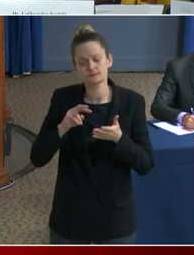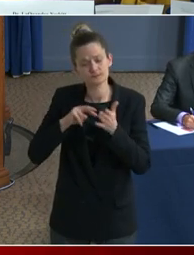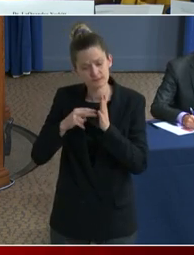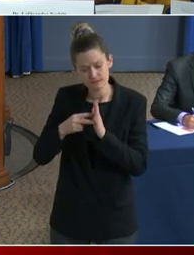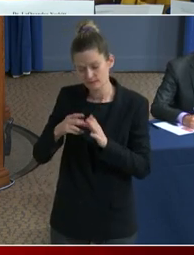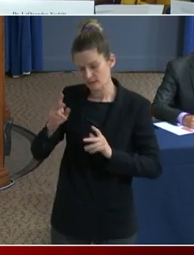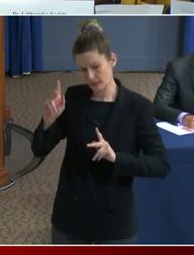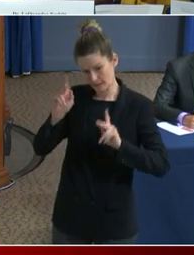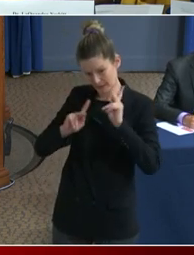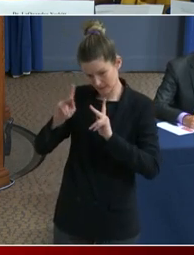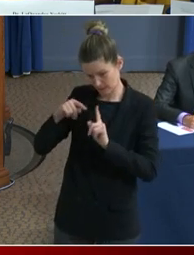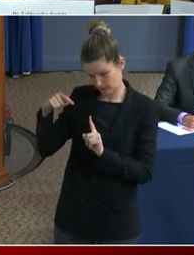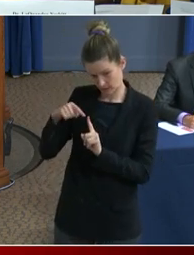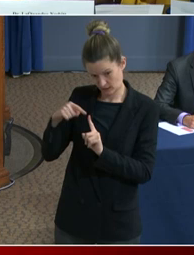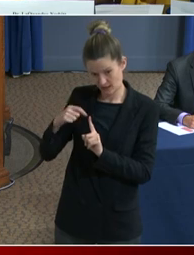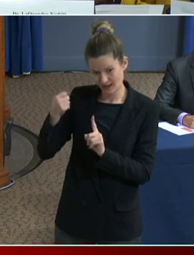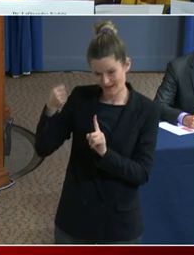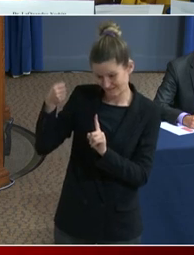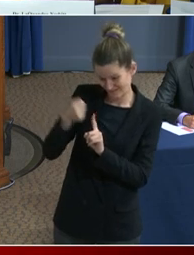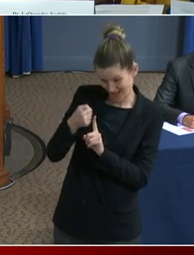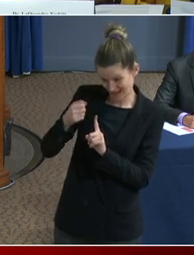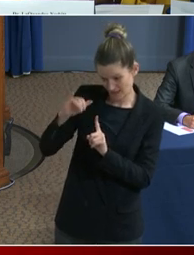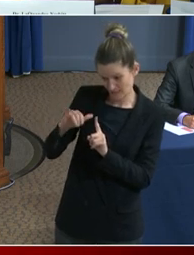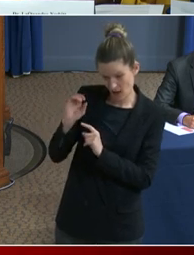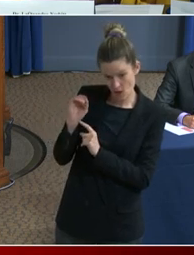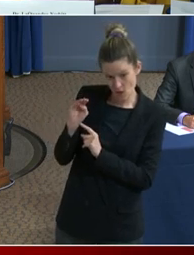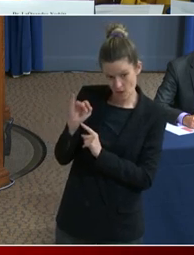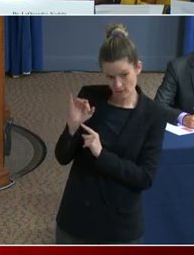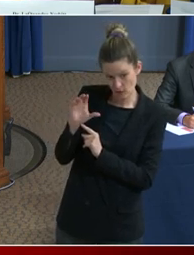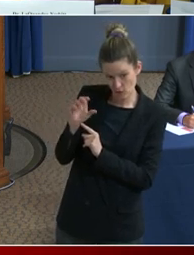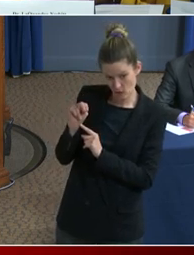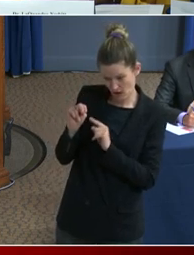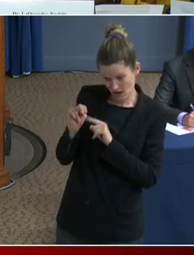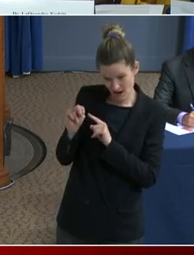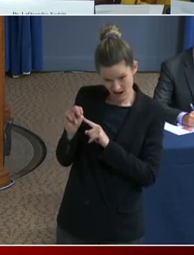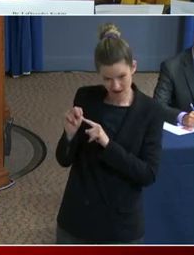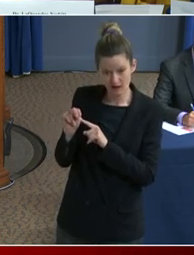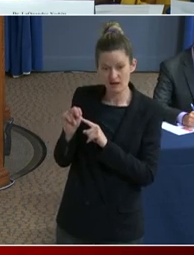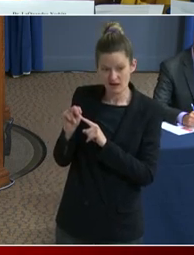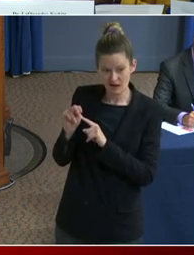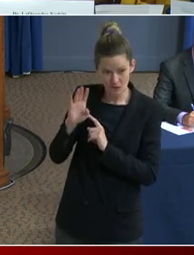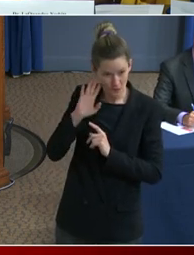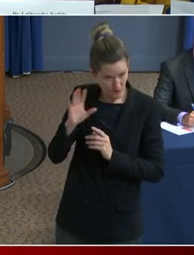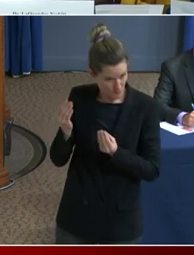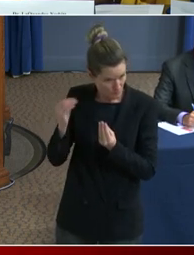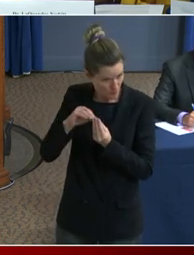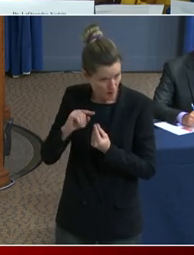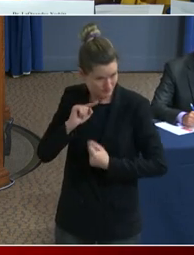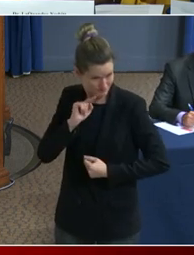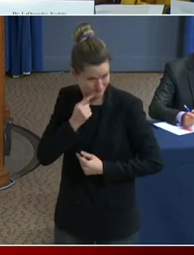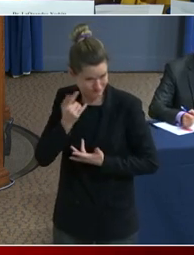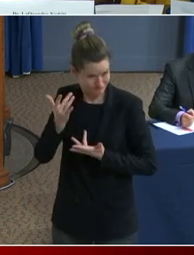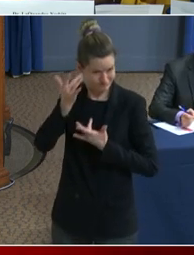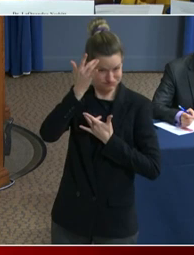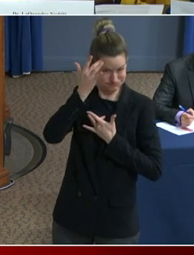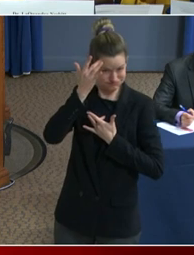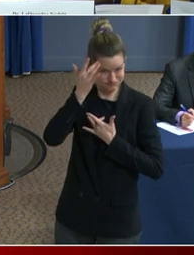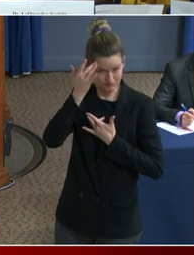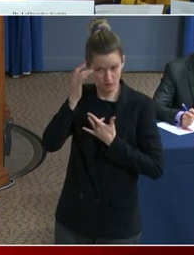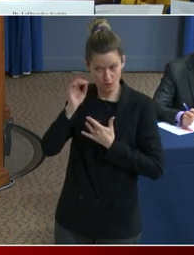with the variant Omicron, are they more likely to have a more severe form of illness that could increase their likelihood of